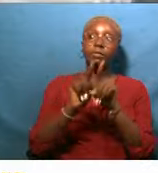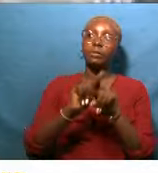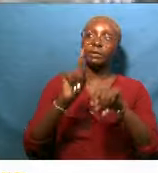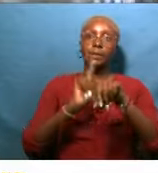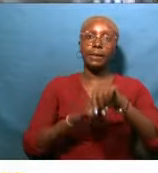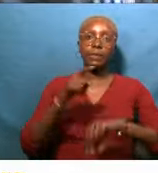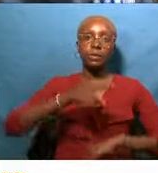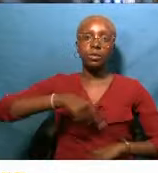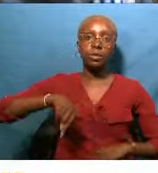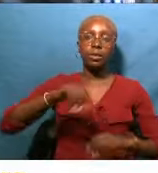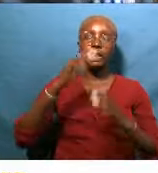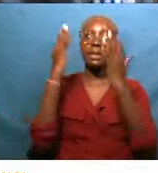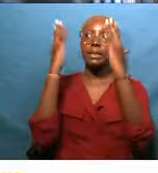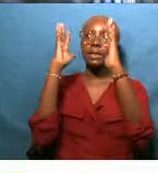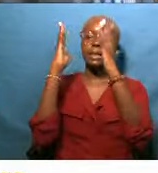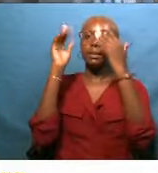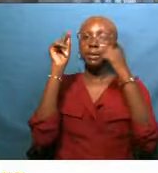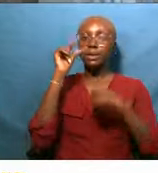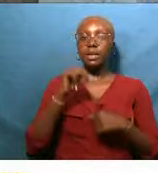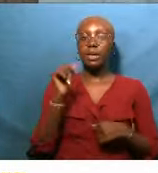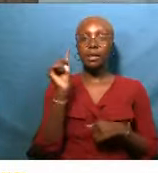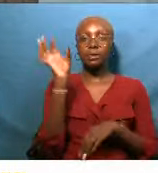celebrate this Easter.